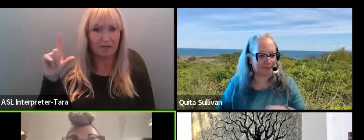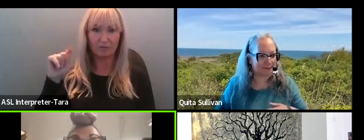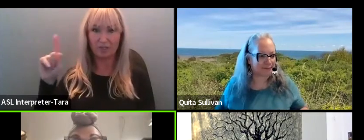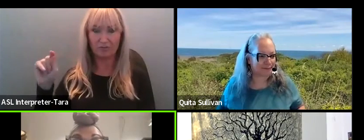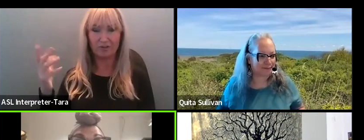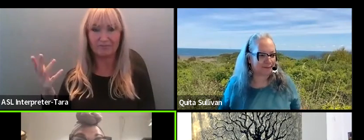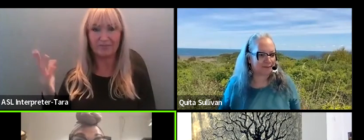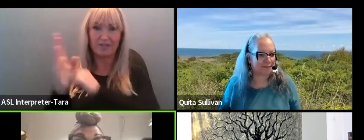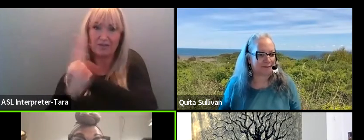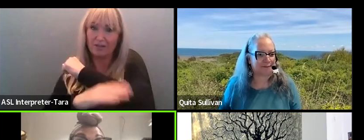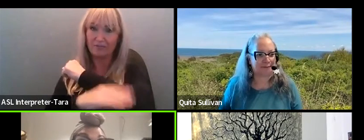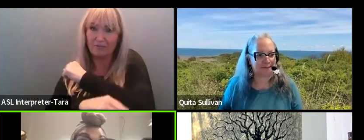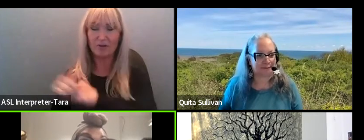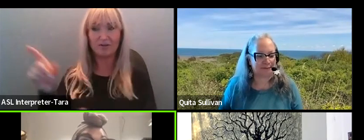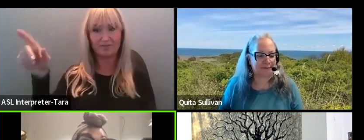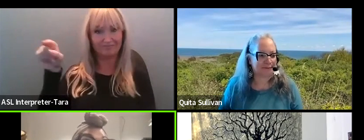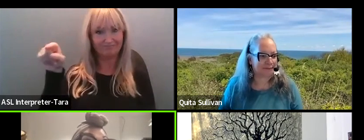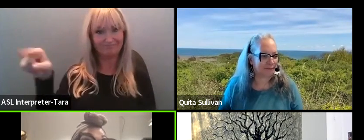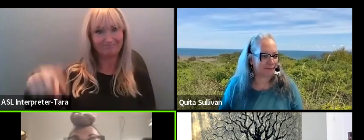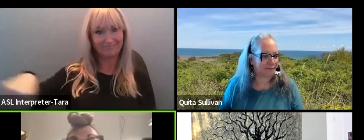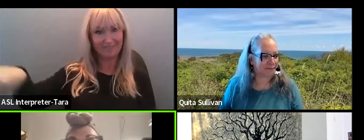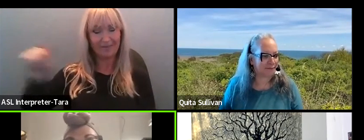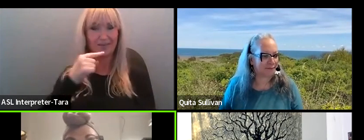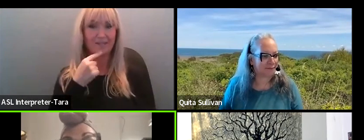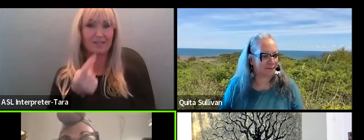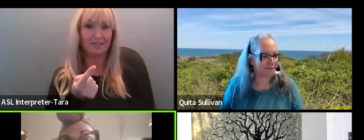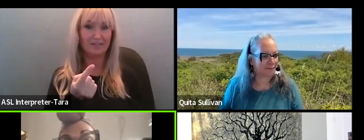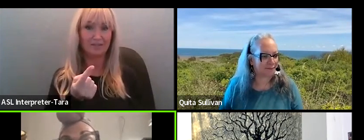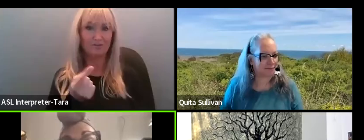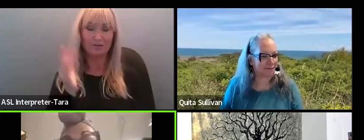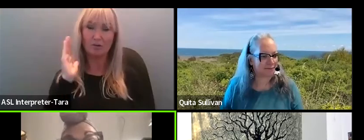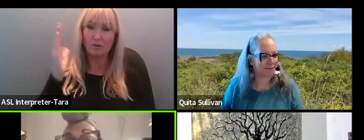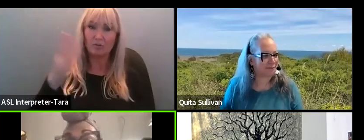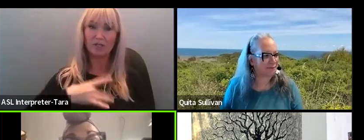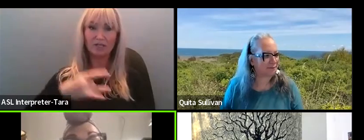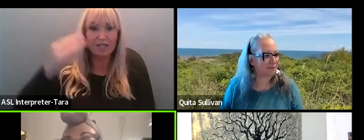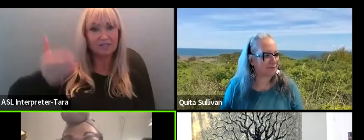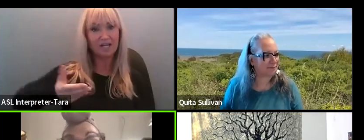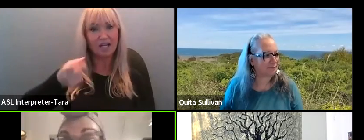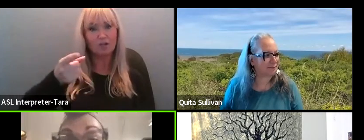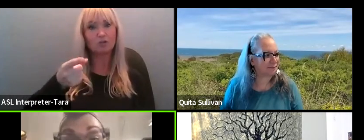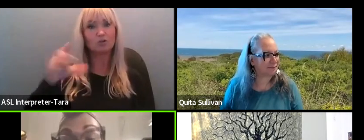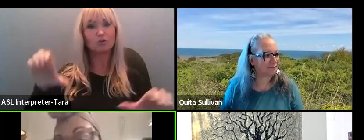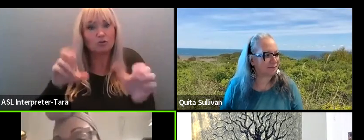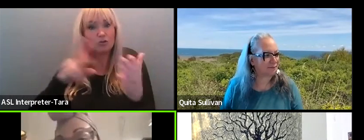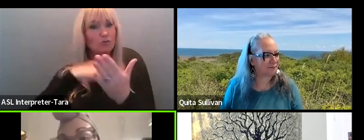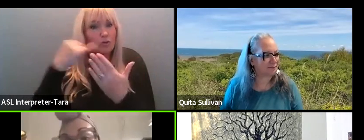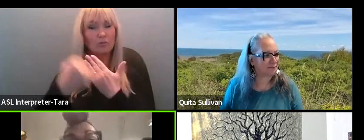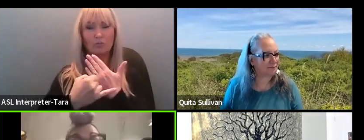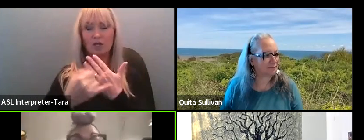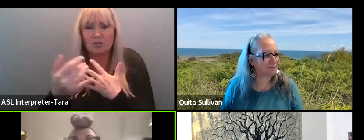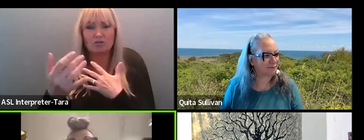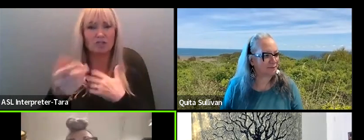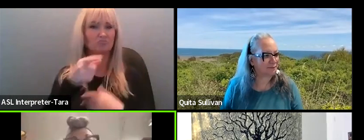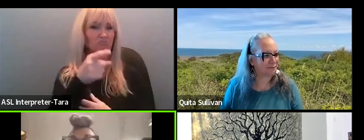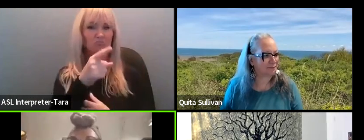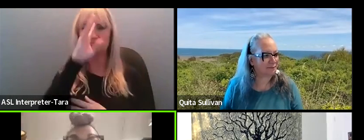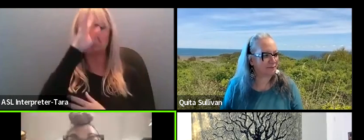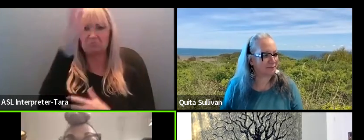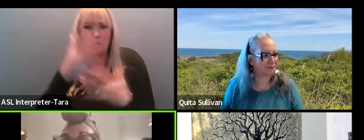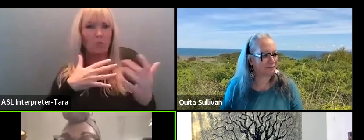like we would love to essentially commission you to do a project of your desire. And it was kind of